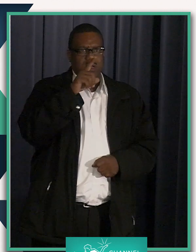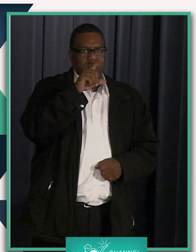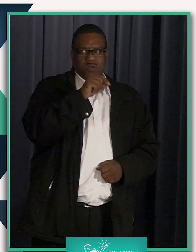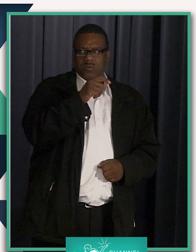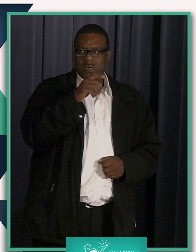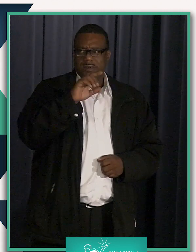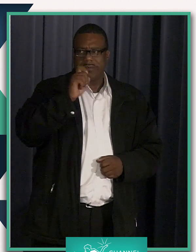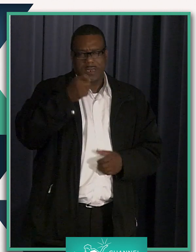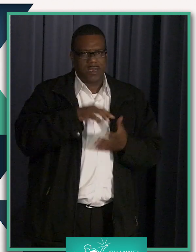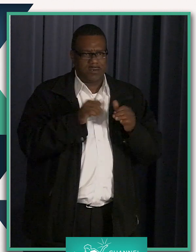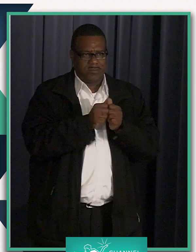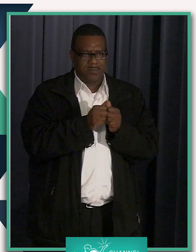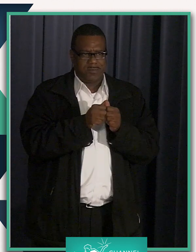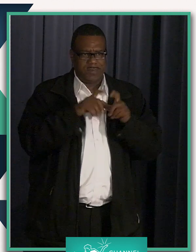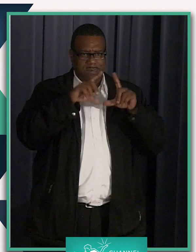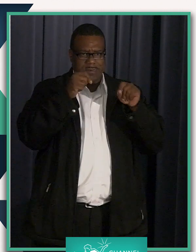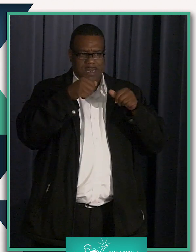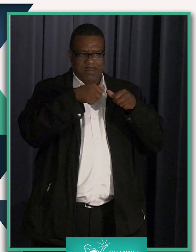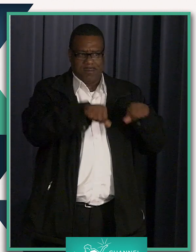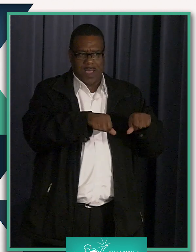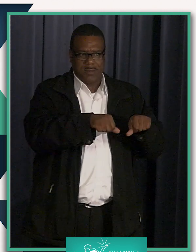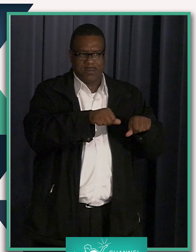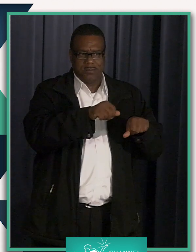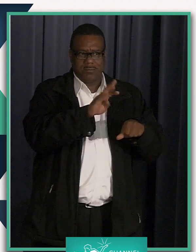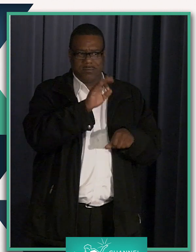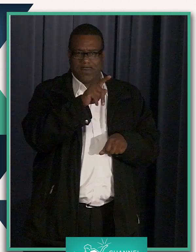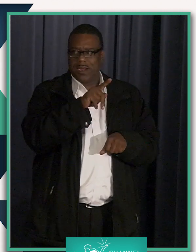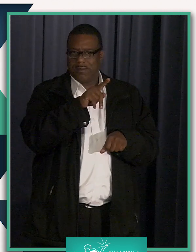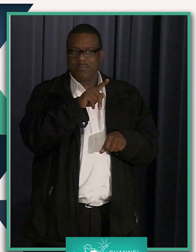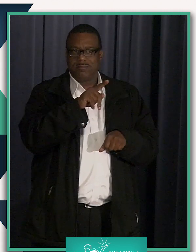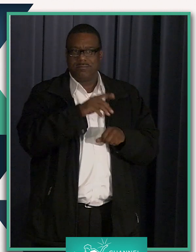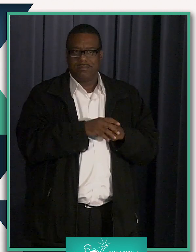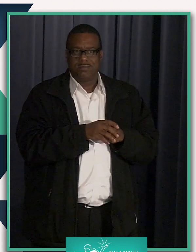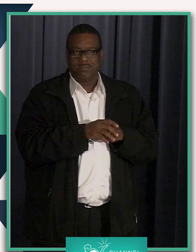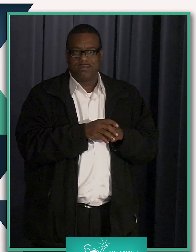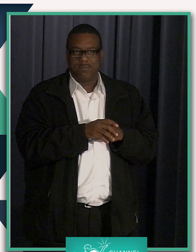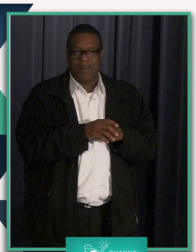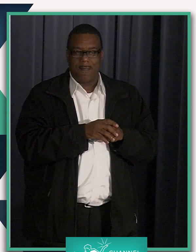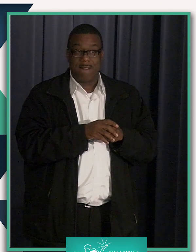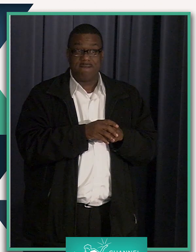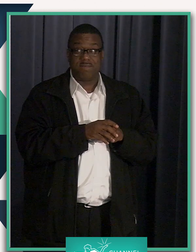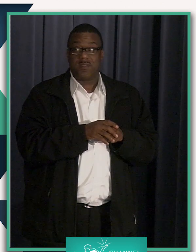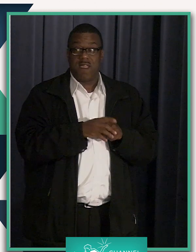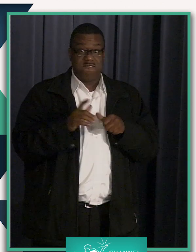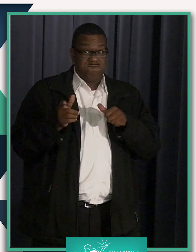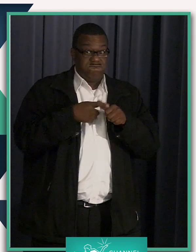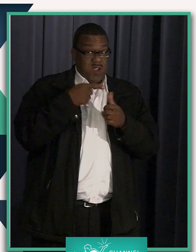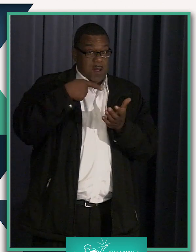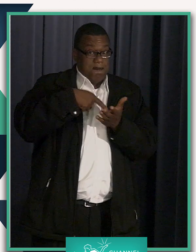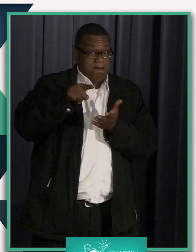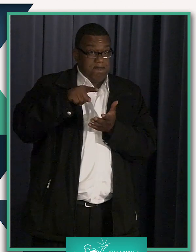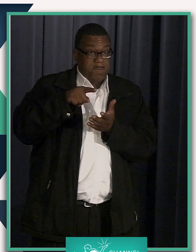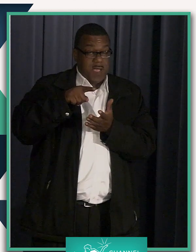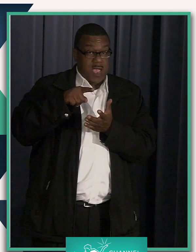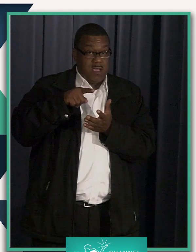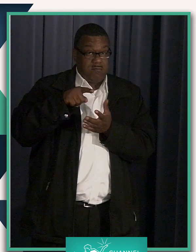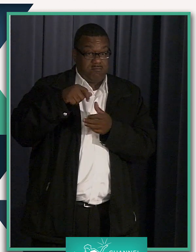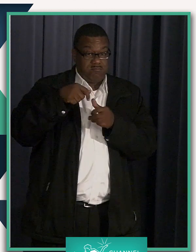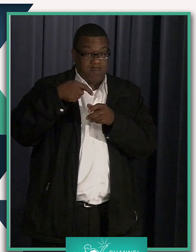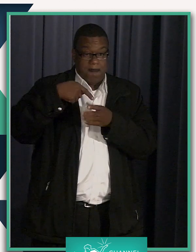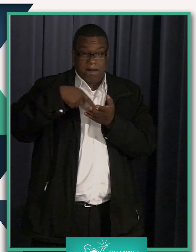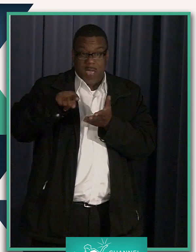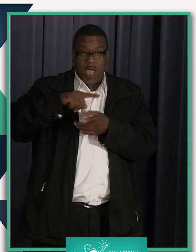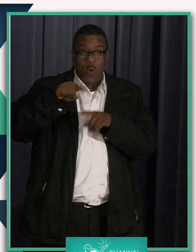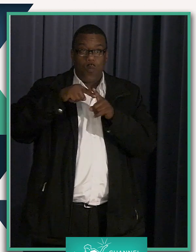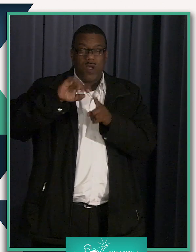check deposited in my bank. All right? You should be golden. Your first payment should show up in your bank account July